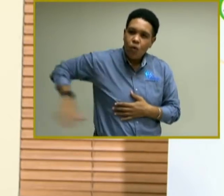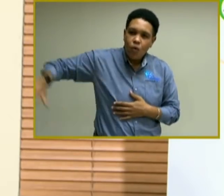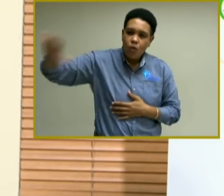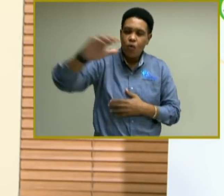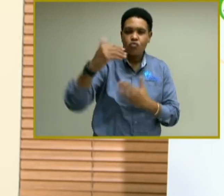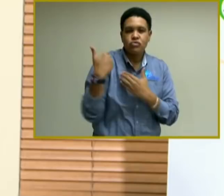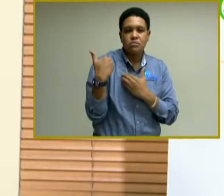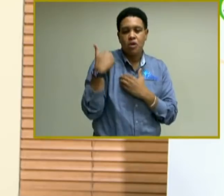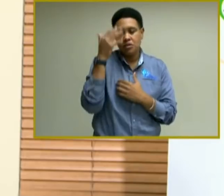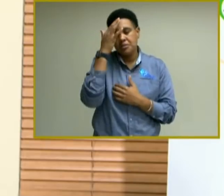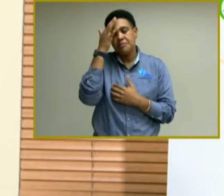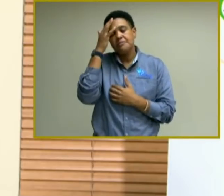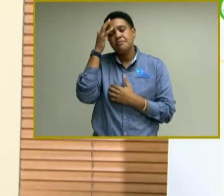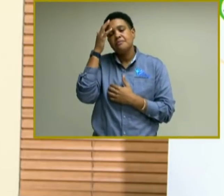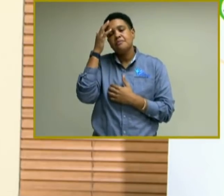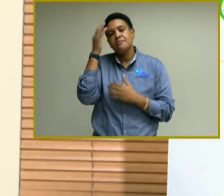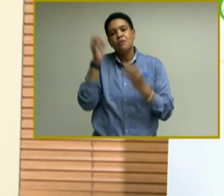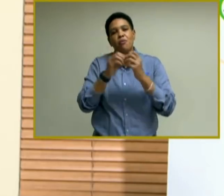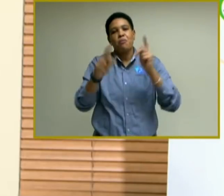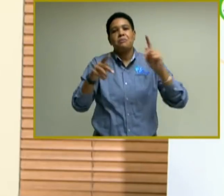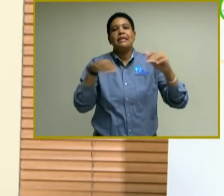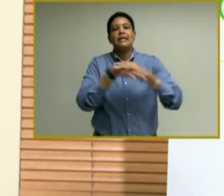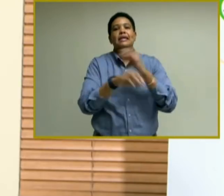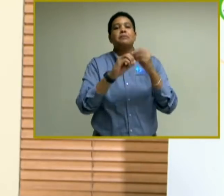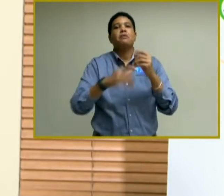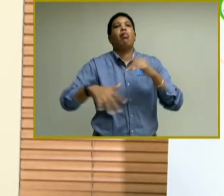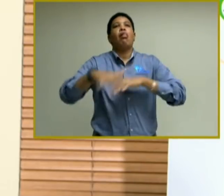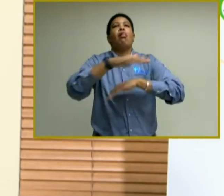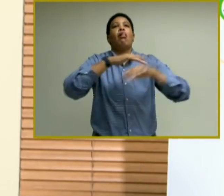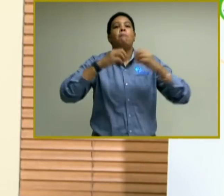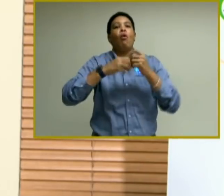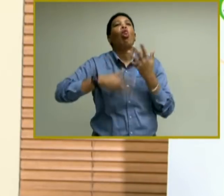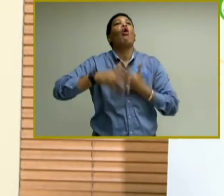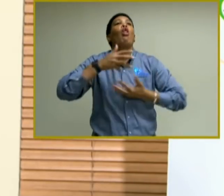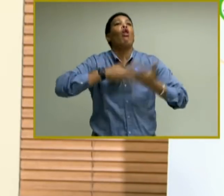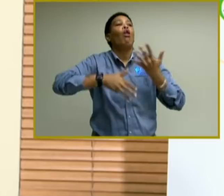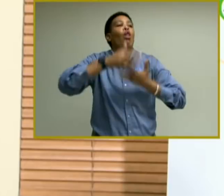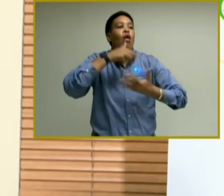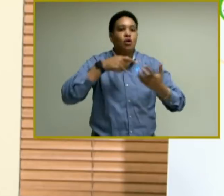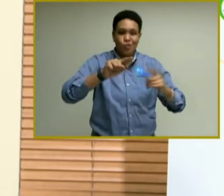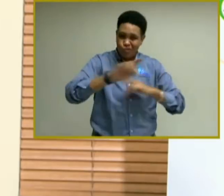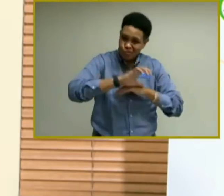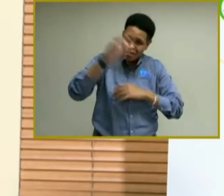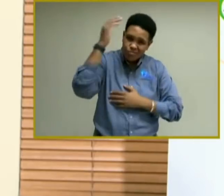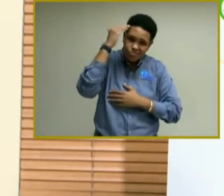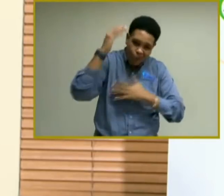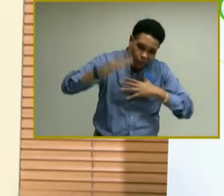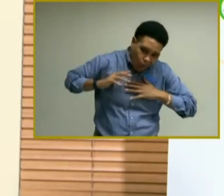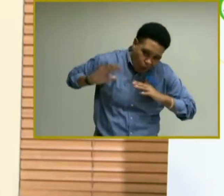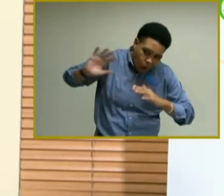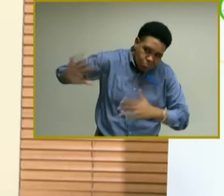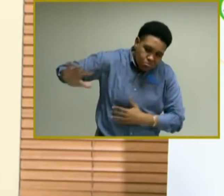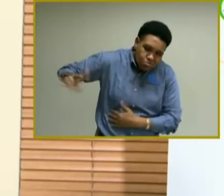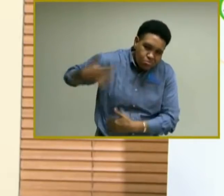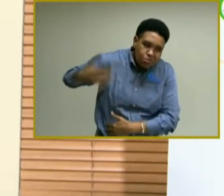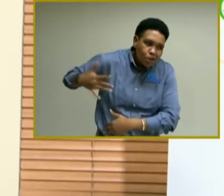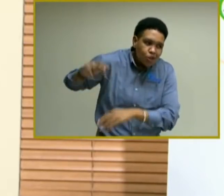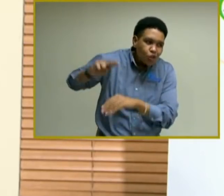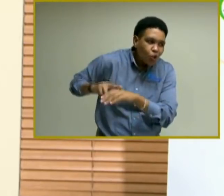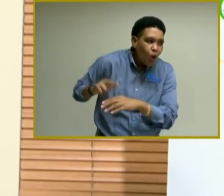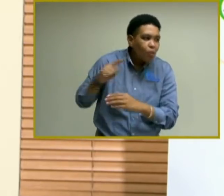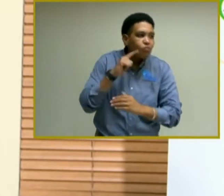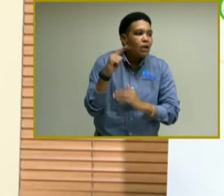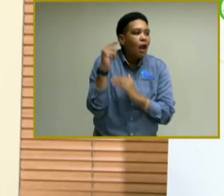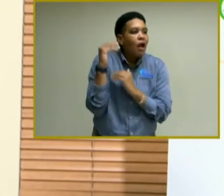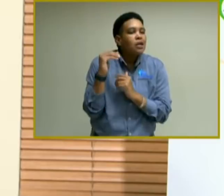More people coming in also means more mixing between each other. And during this time of year, it is normal, it is expected, it